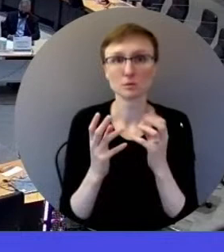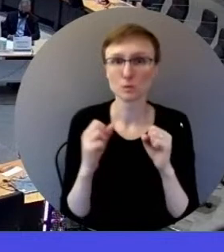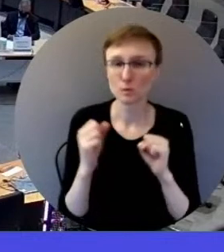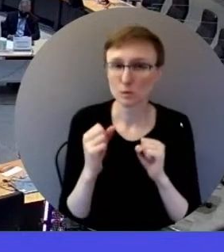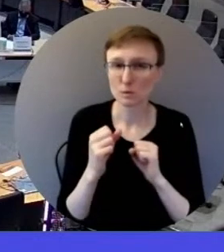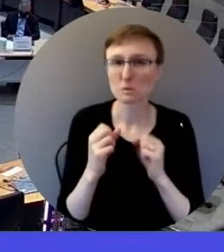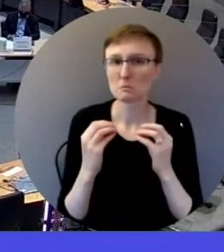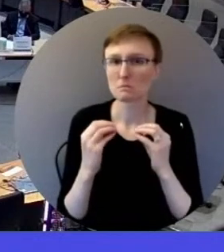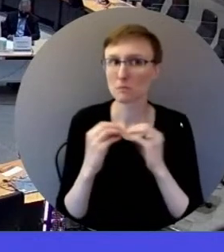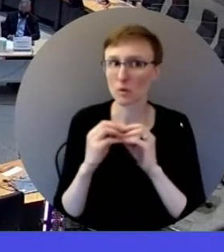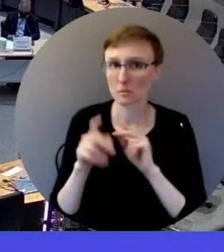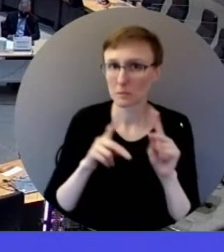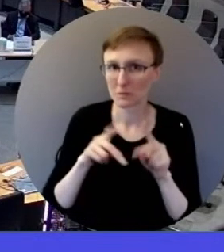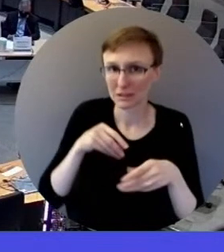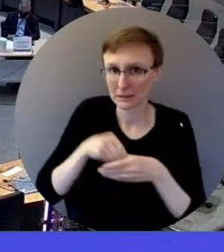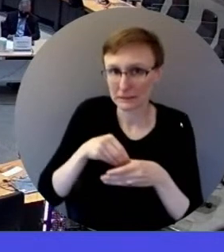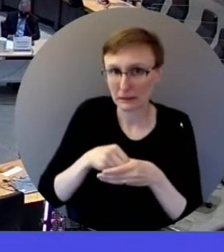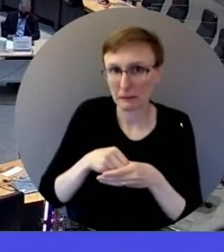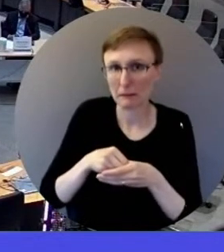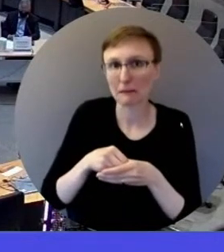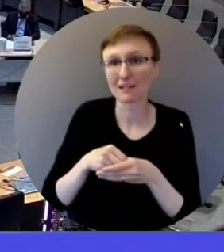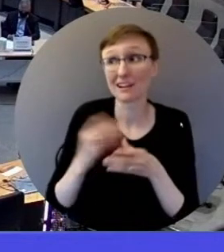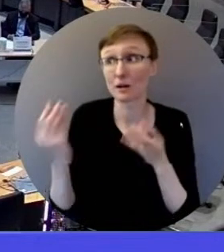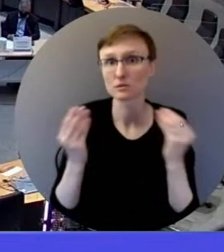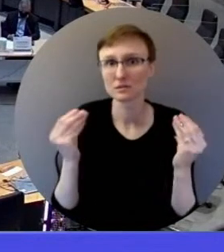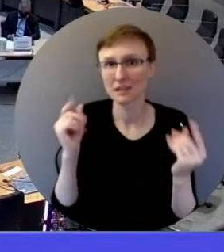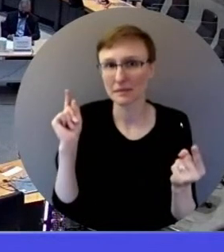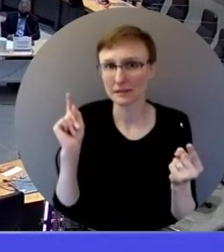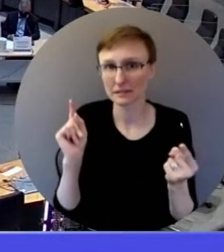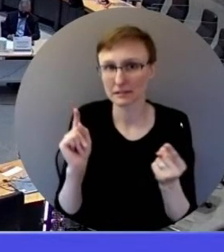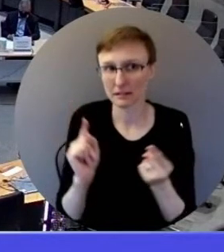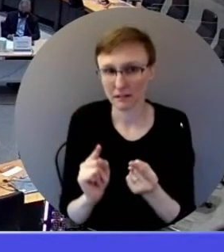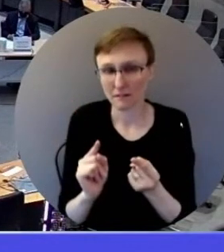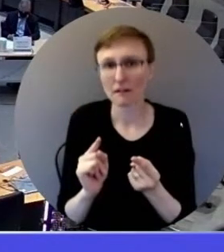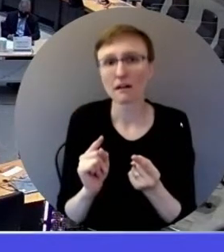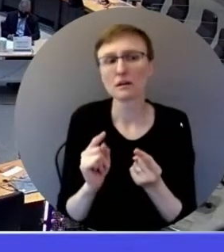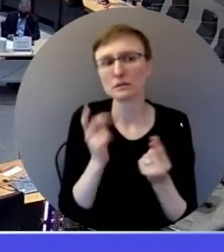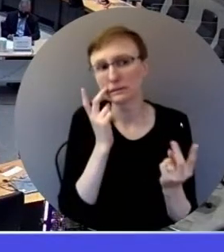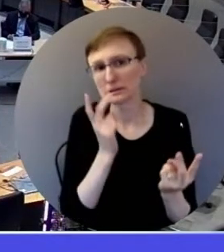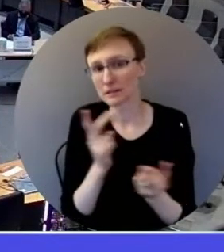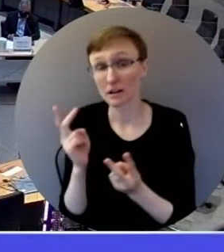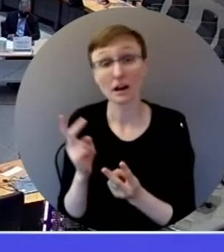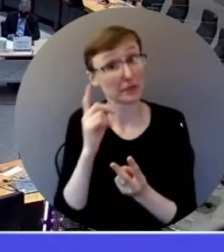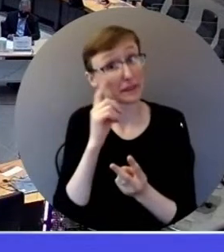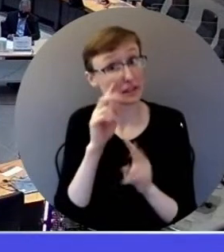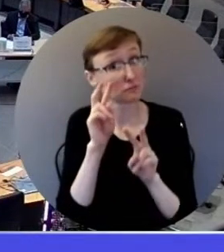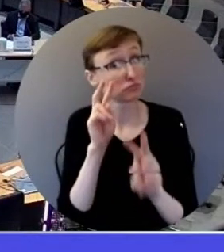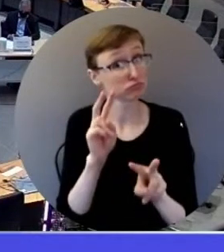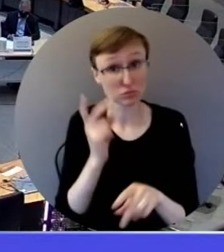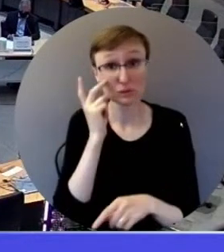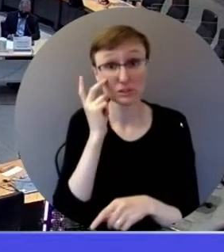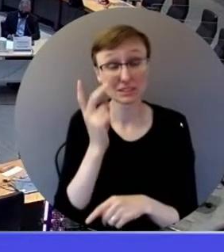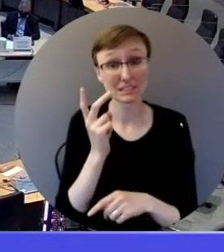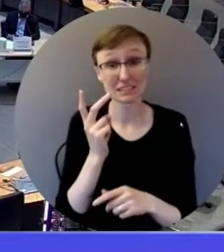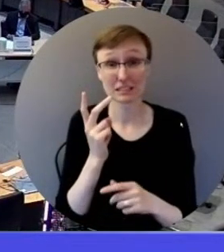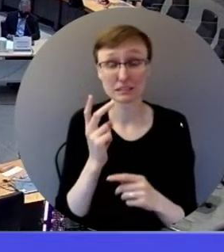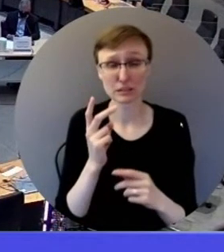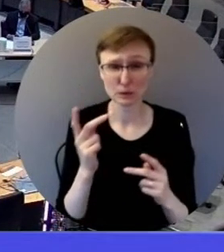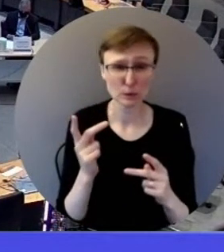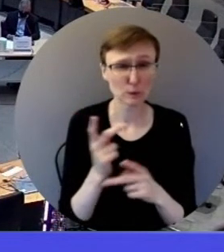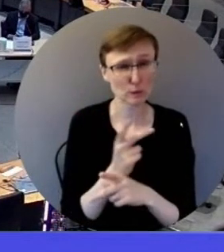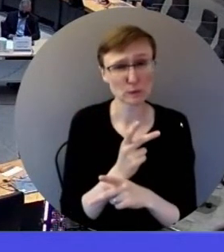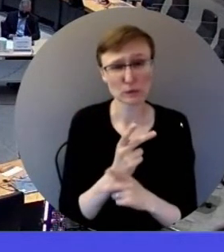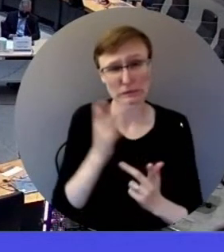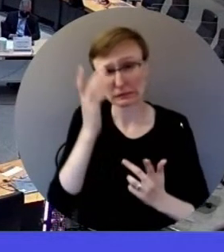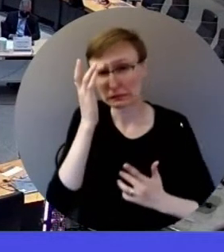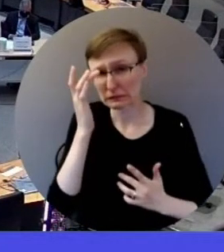something I feel very hopeful about. I think we can see that the severe illness is being prevented by the vaccine. We just need everyone